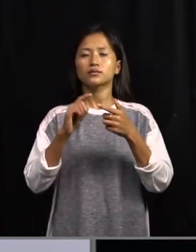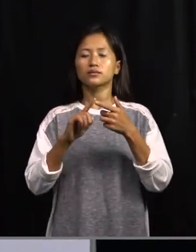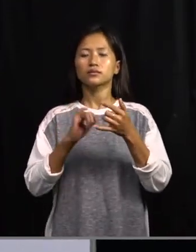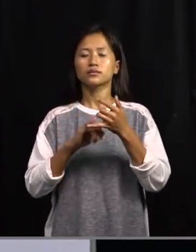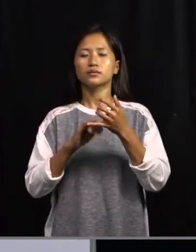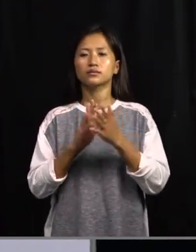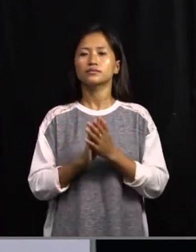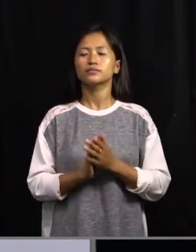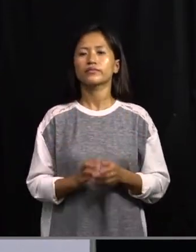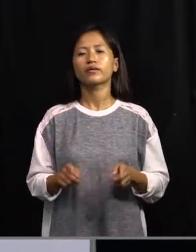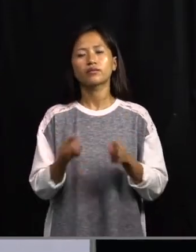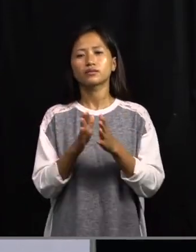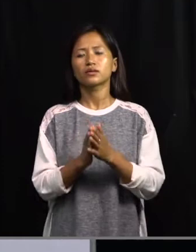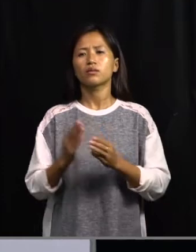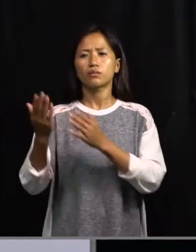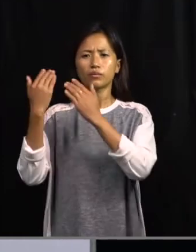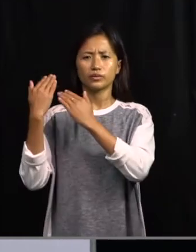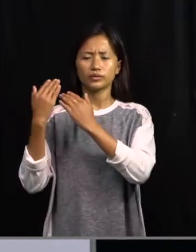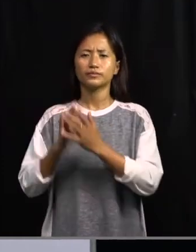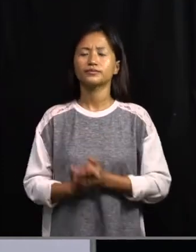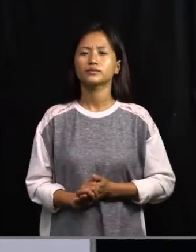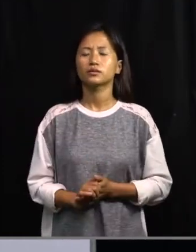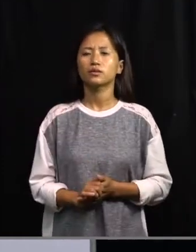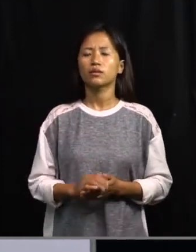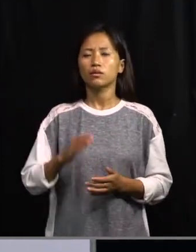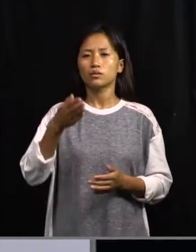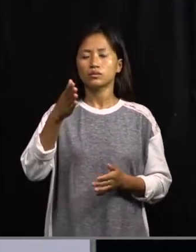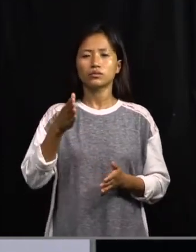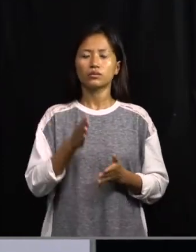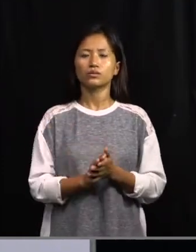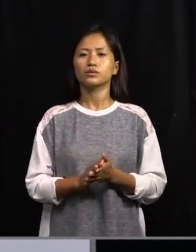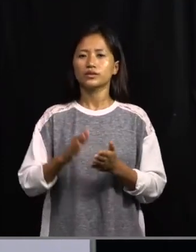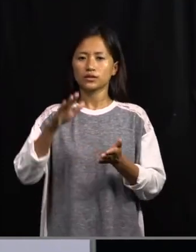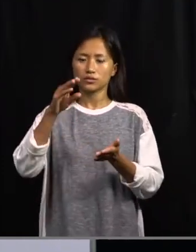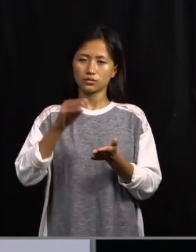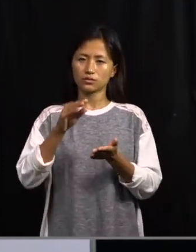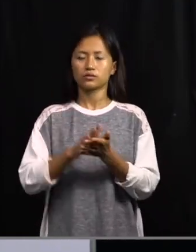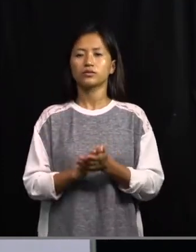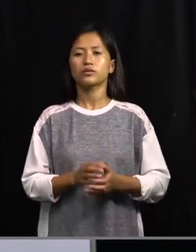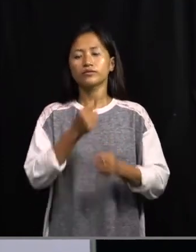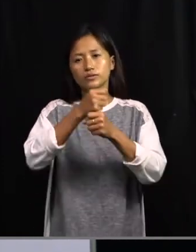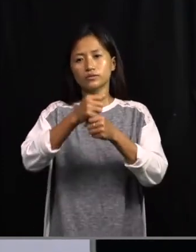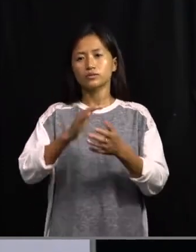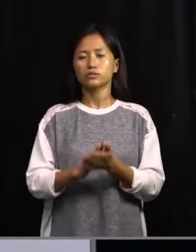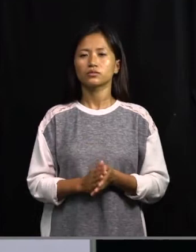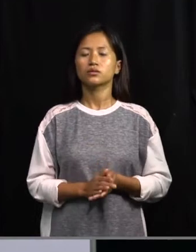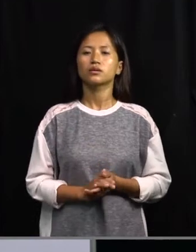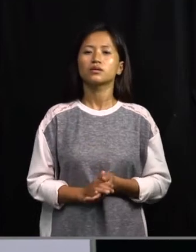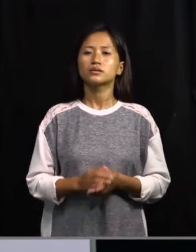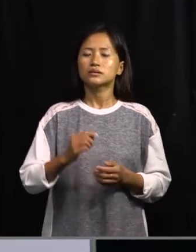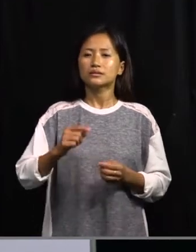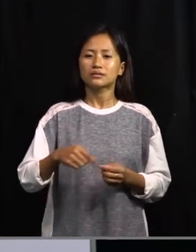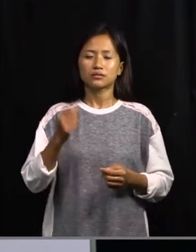of liabilities or burden, at the same time, no reduction of assets of the government. But they are simply, or they're just earning